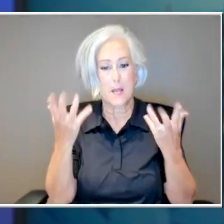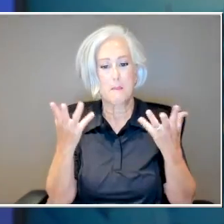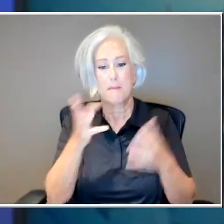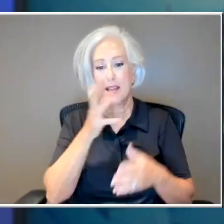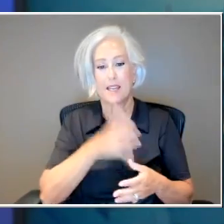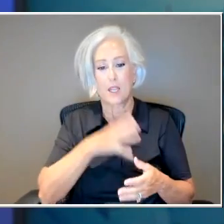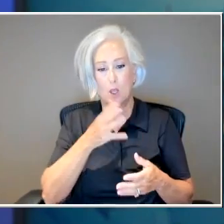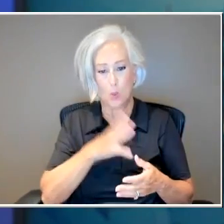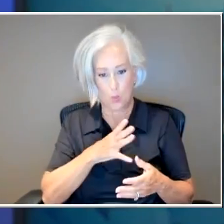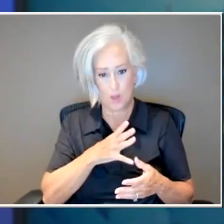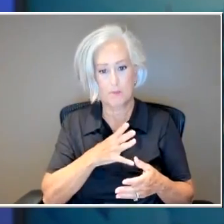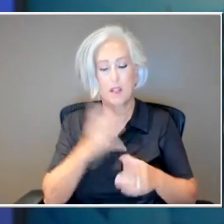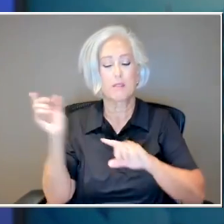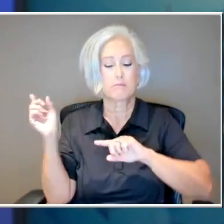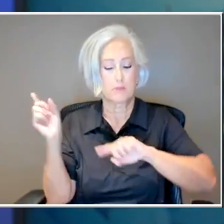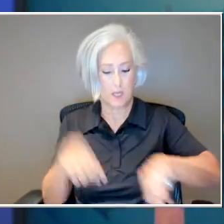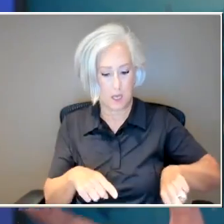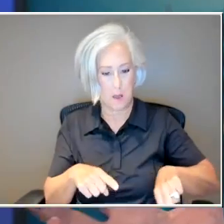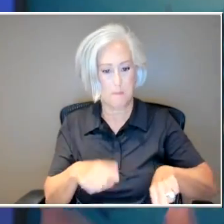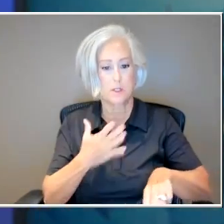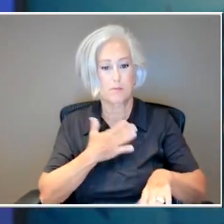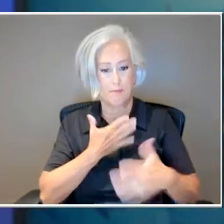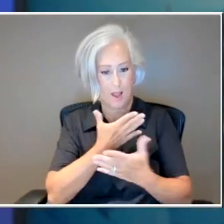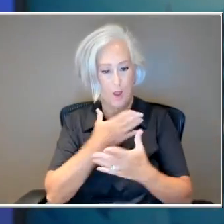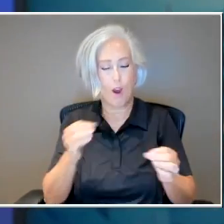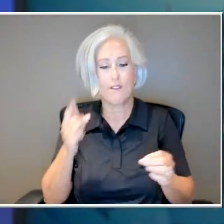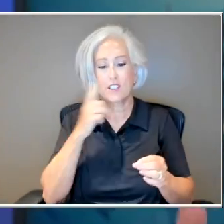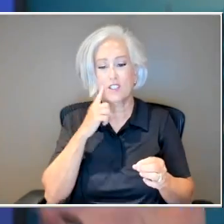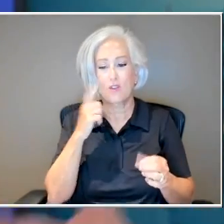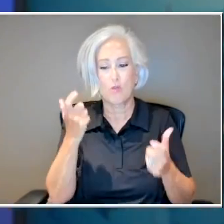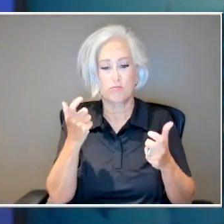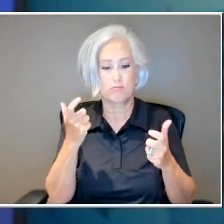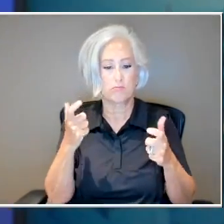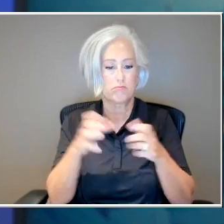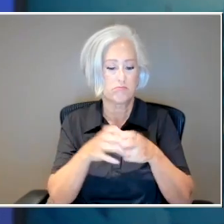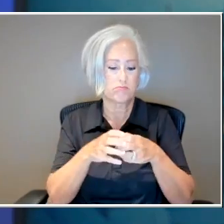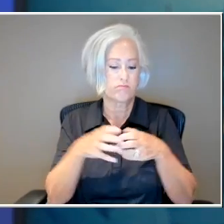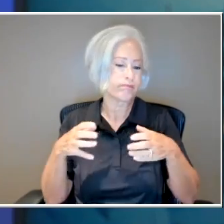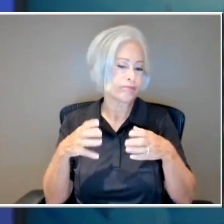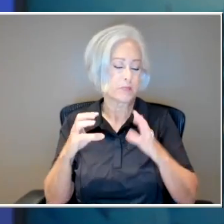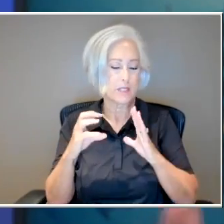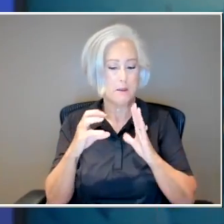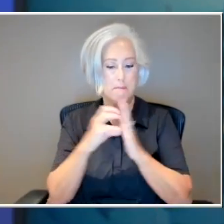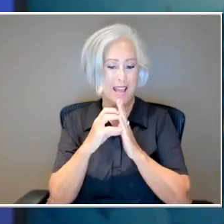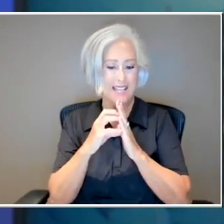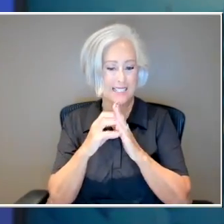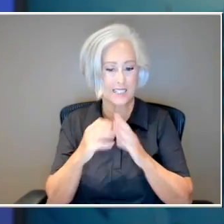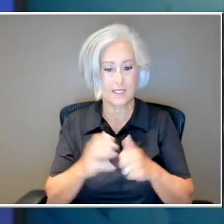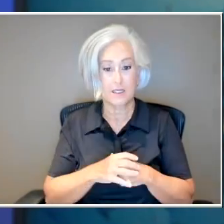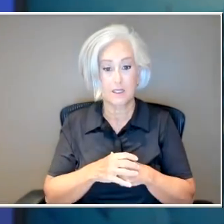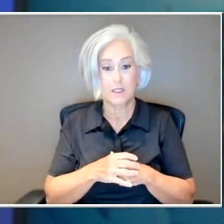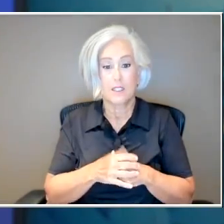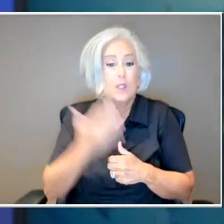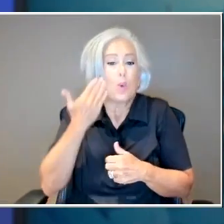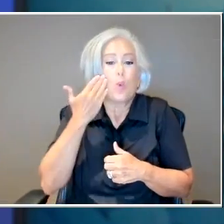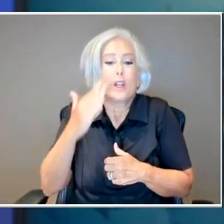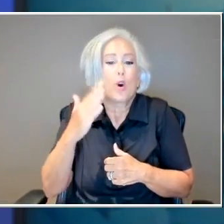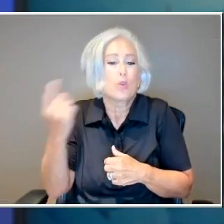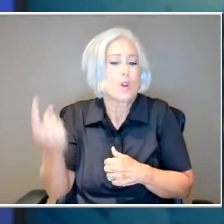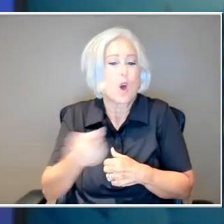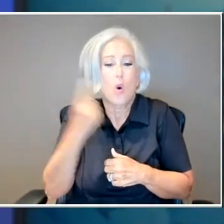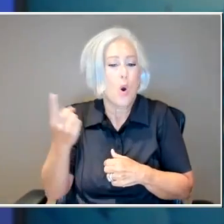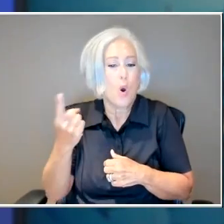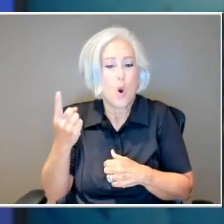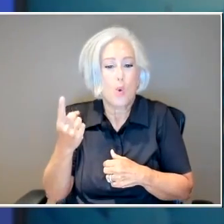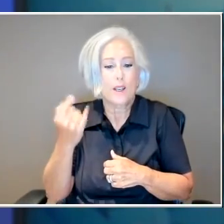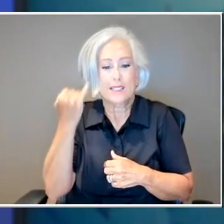pelvic masses, and we can't know just by looking at it on imaging if it's cancer or